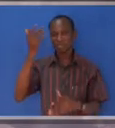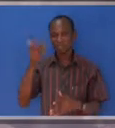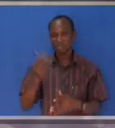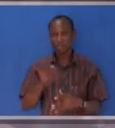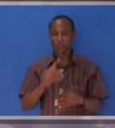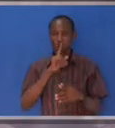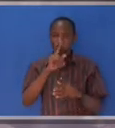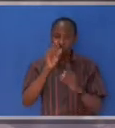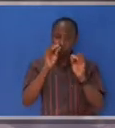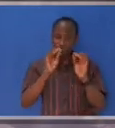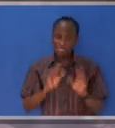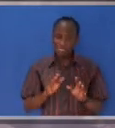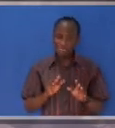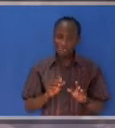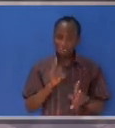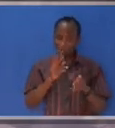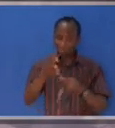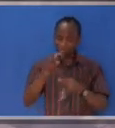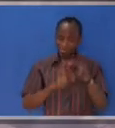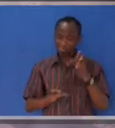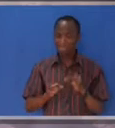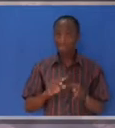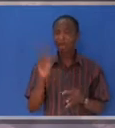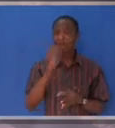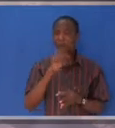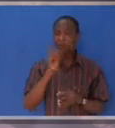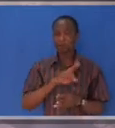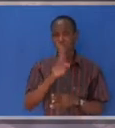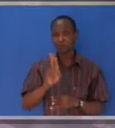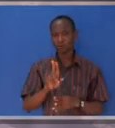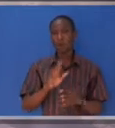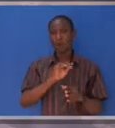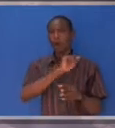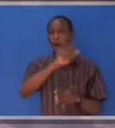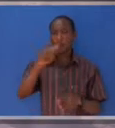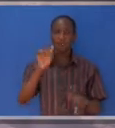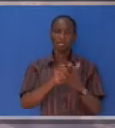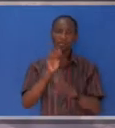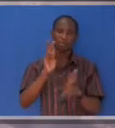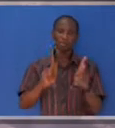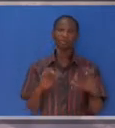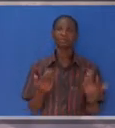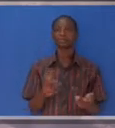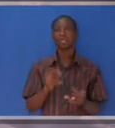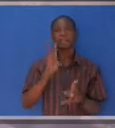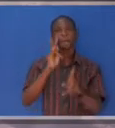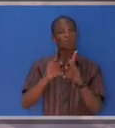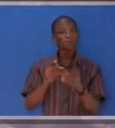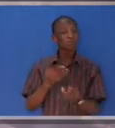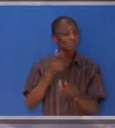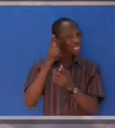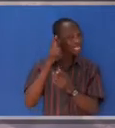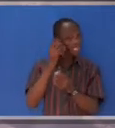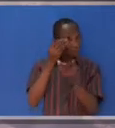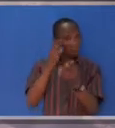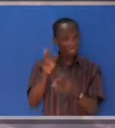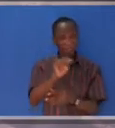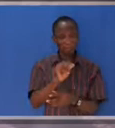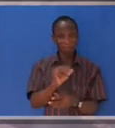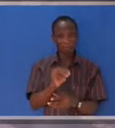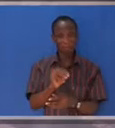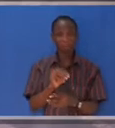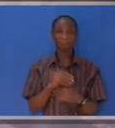ka ye no na omo fa so de ye asori sankrofo ni nyina ene won so omo ye ositie edima